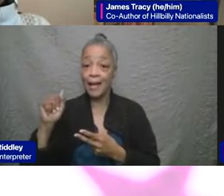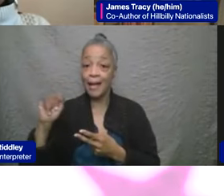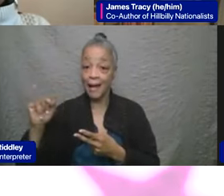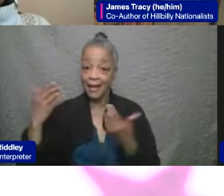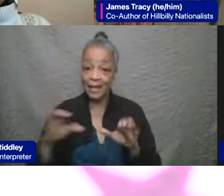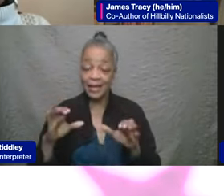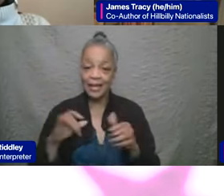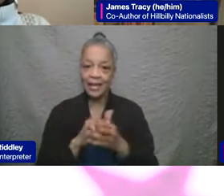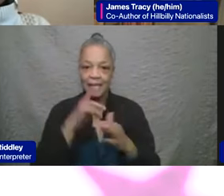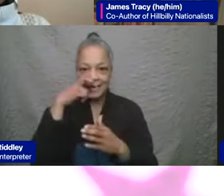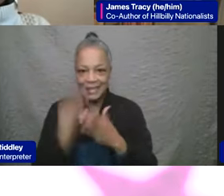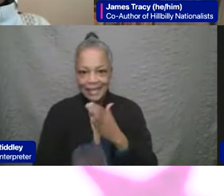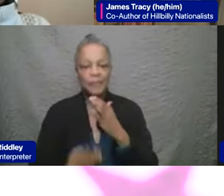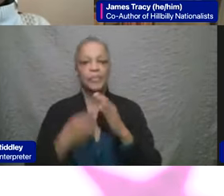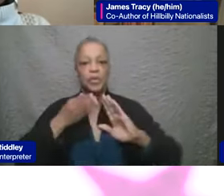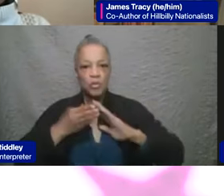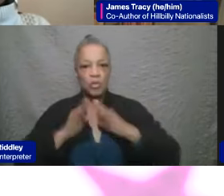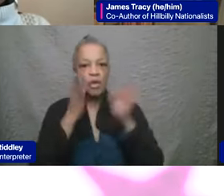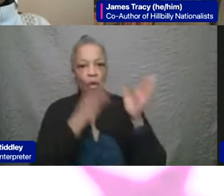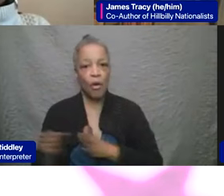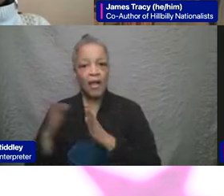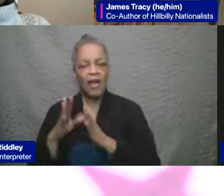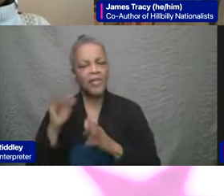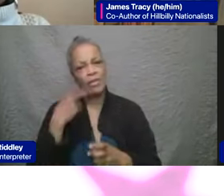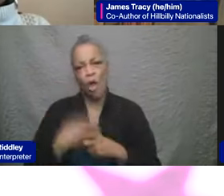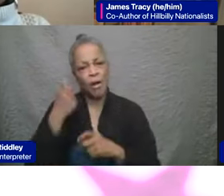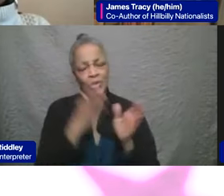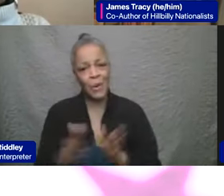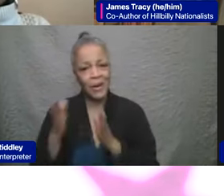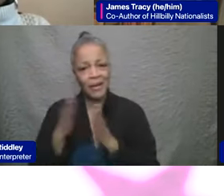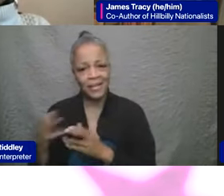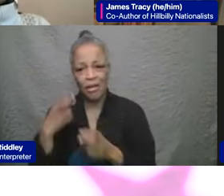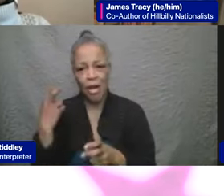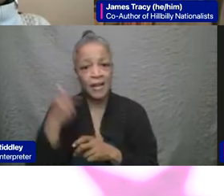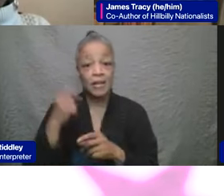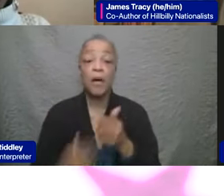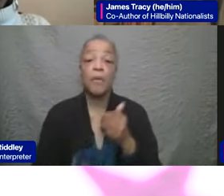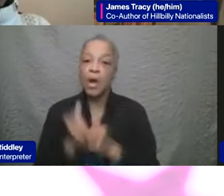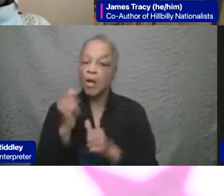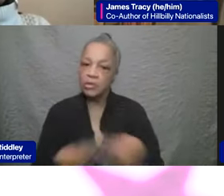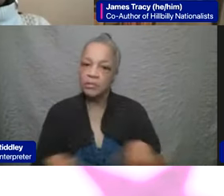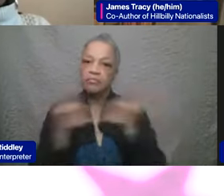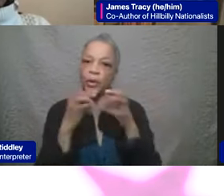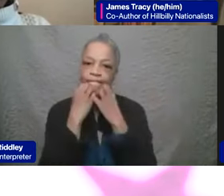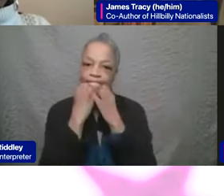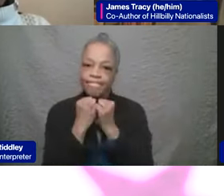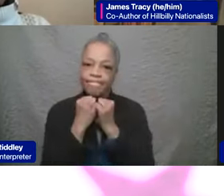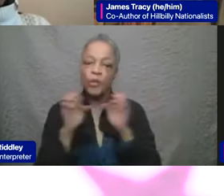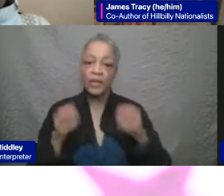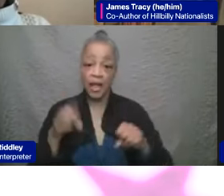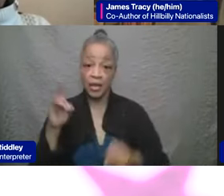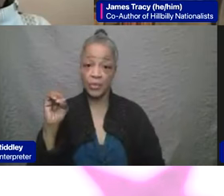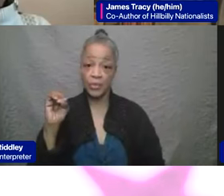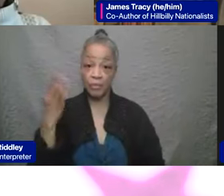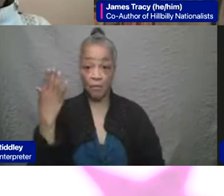Deep dive community organizing is probably the hardest type of organizing you can do, but it is the most essential organizing that we can do because